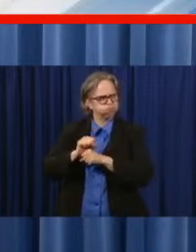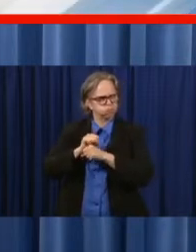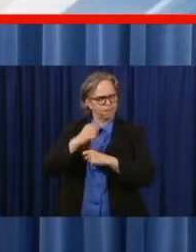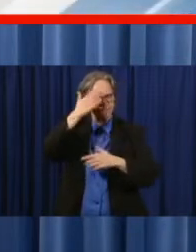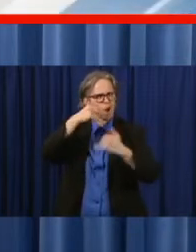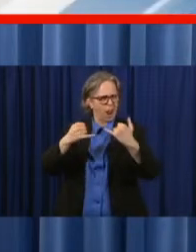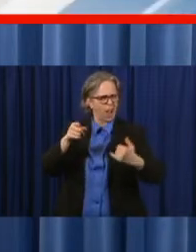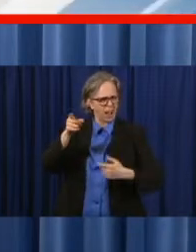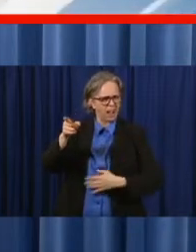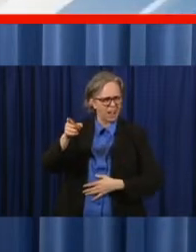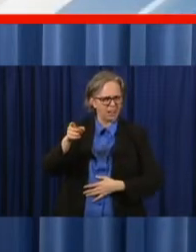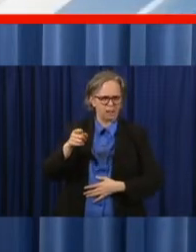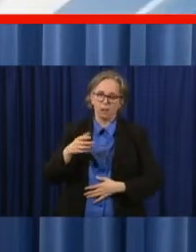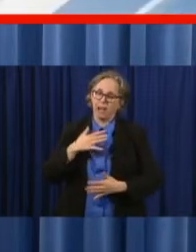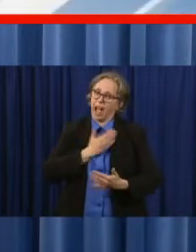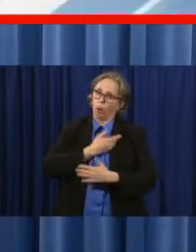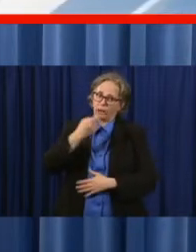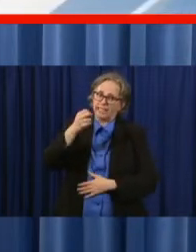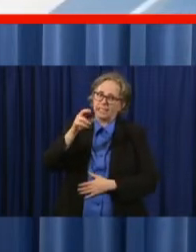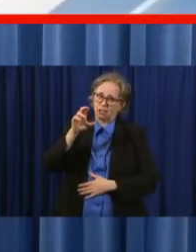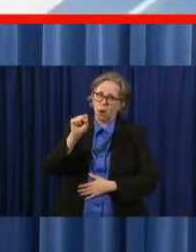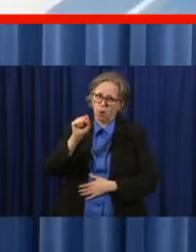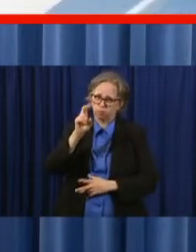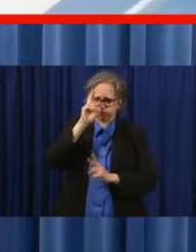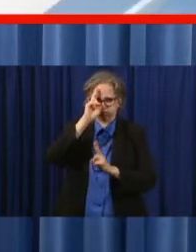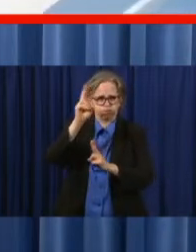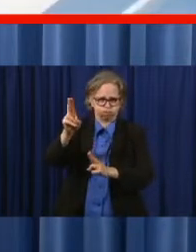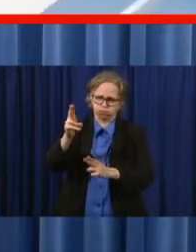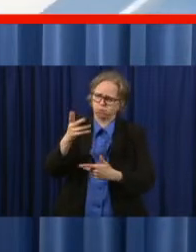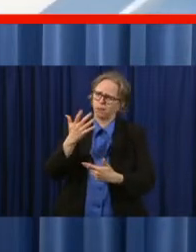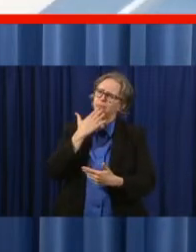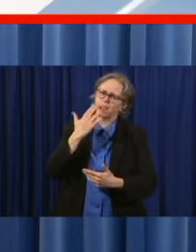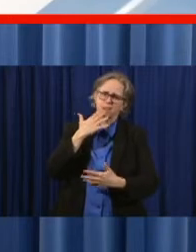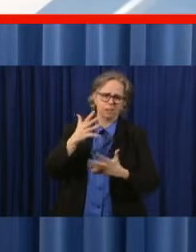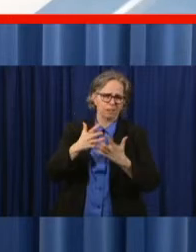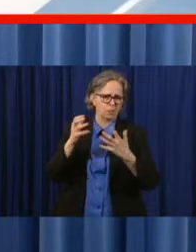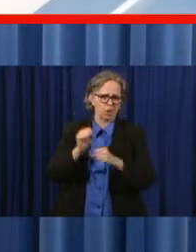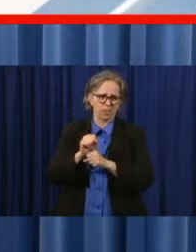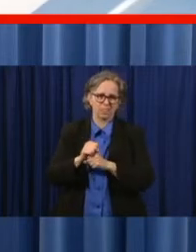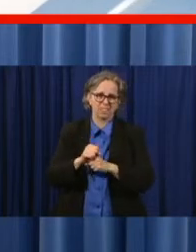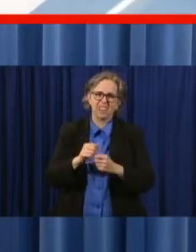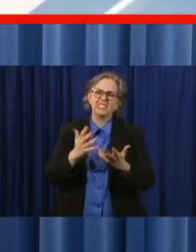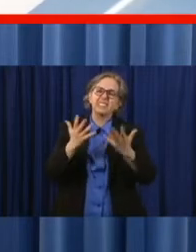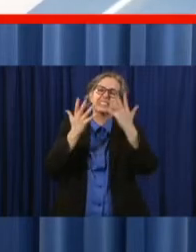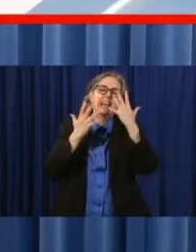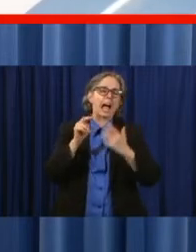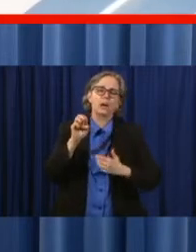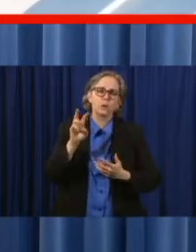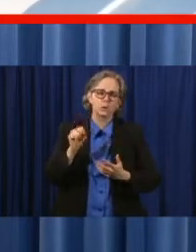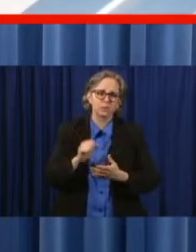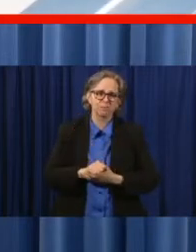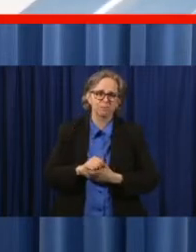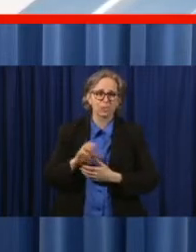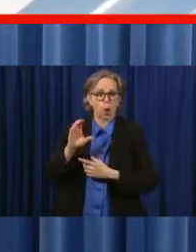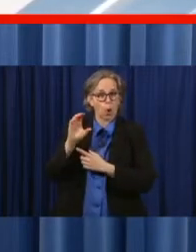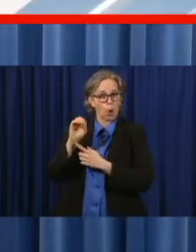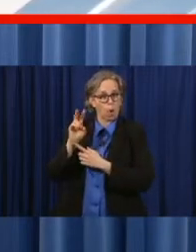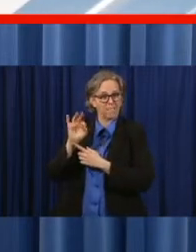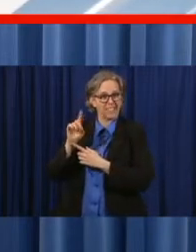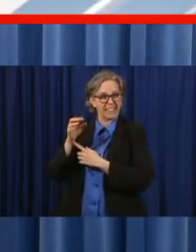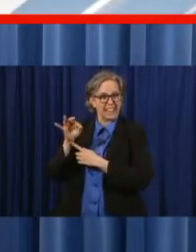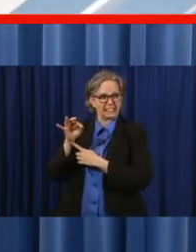their work. Very sad to report that COVID-19 has taken the life of another member of the Ohio